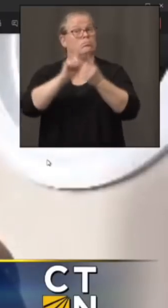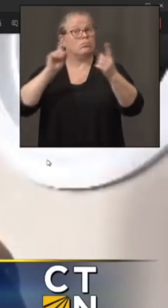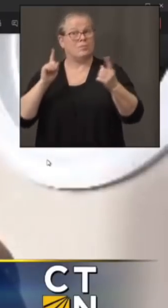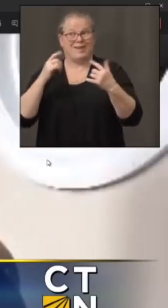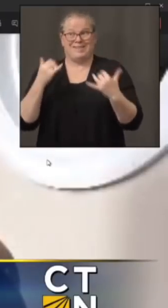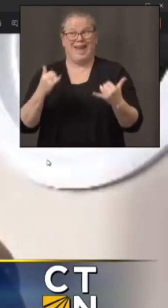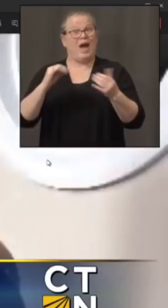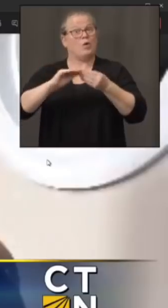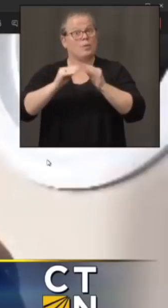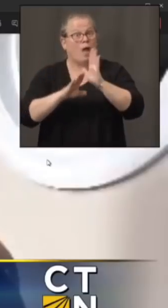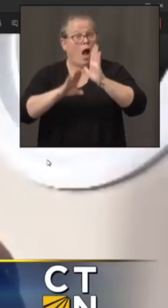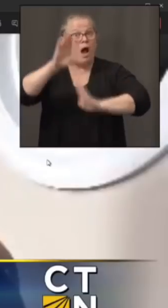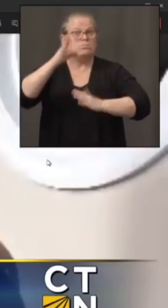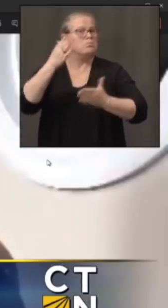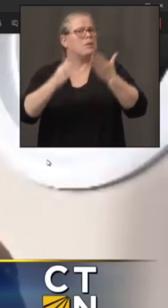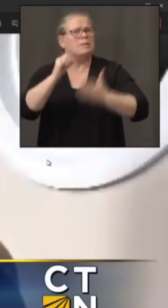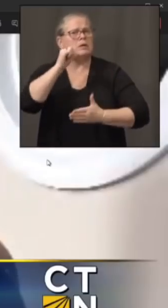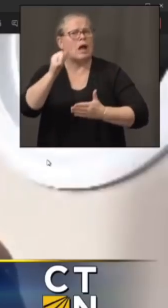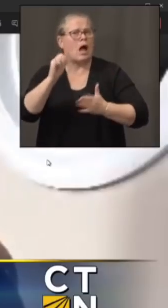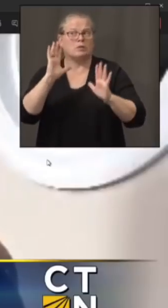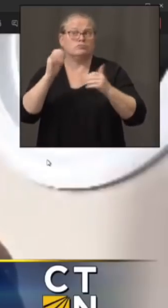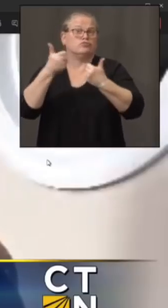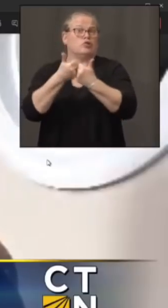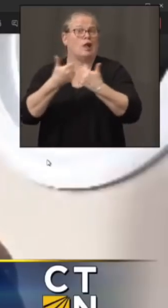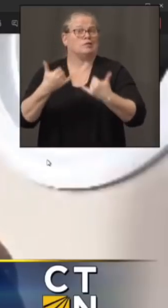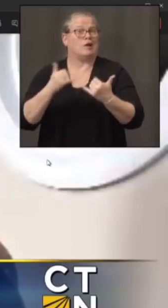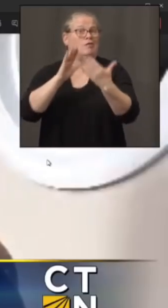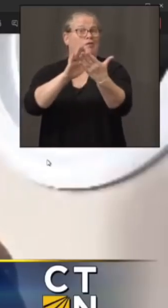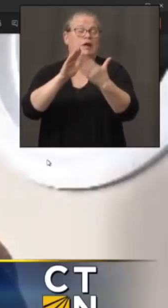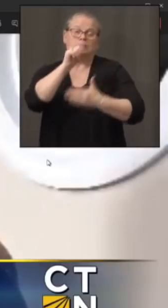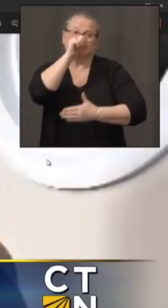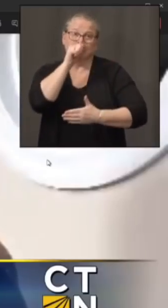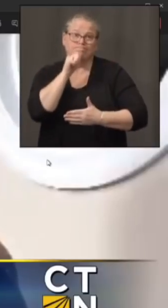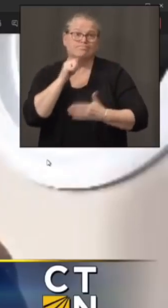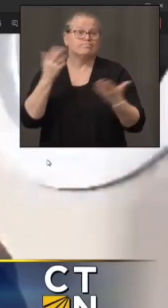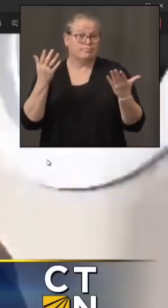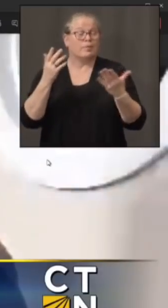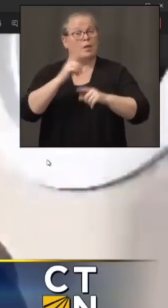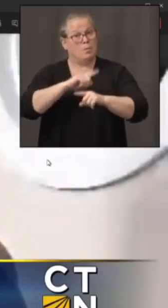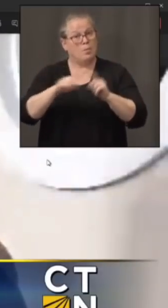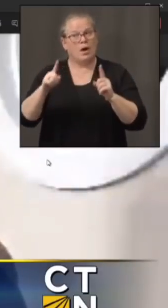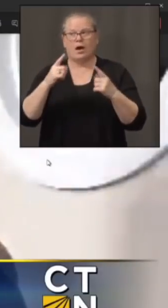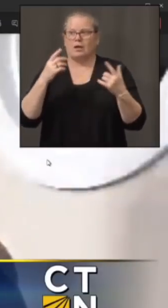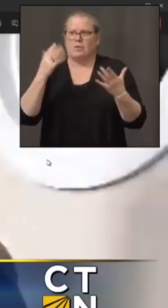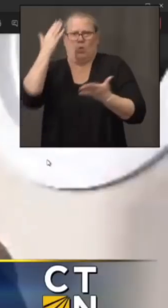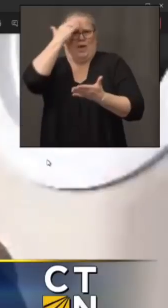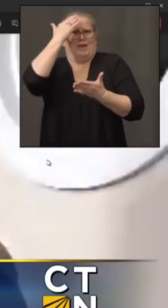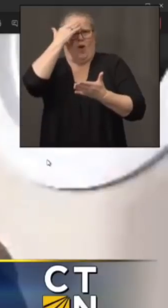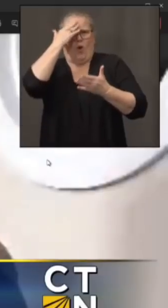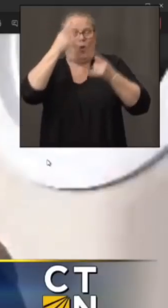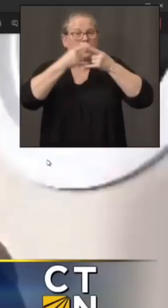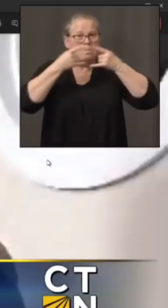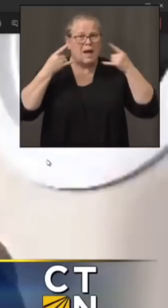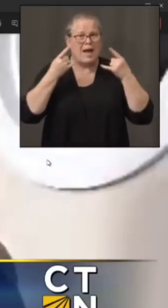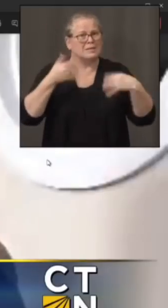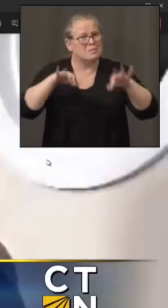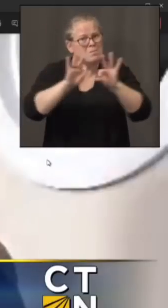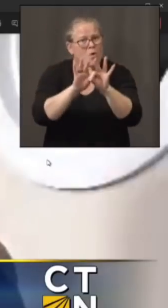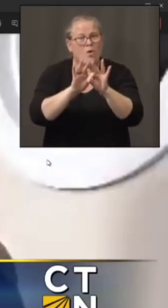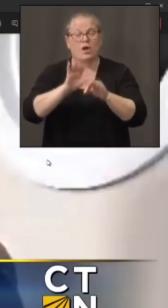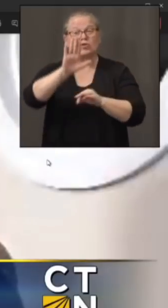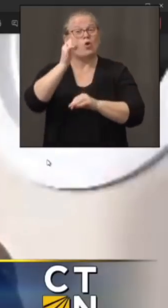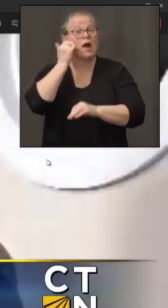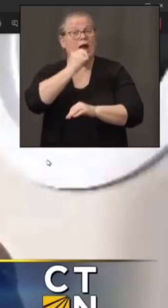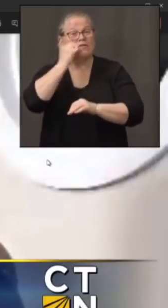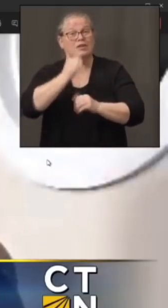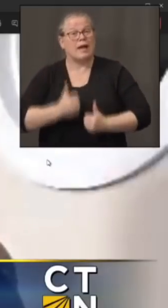adherence to things like wearing masks, like wearing high quality masks, like taking precautions in your daily lives to